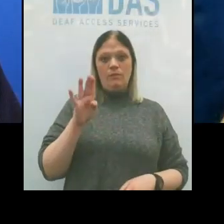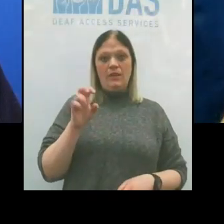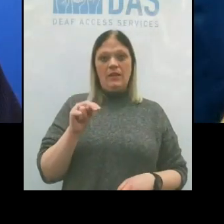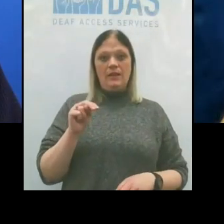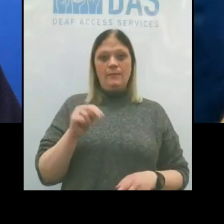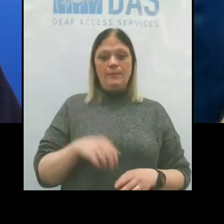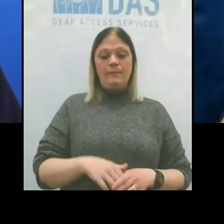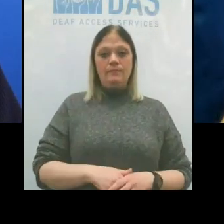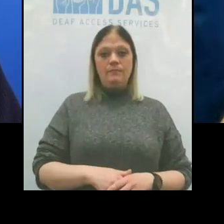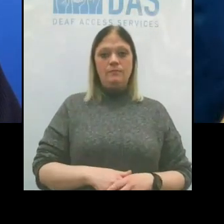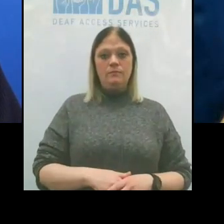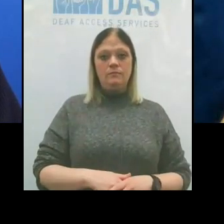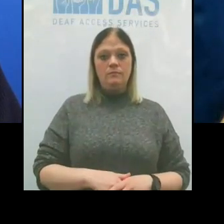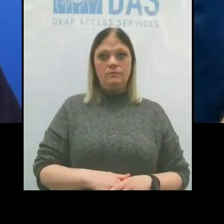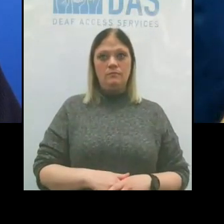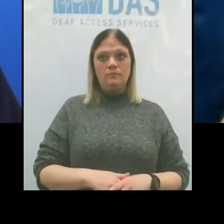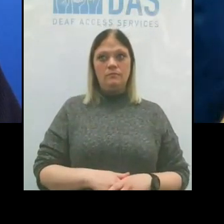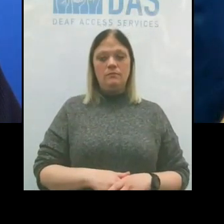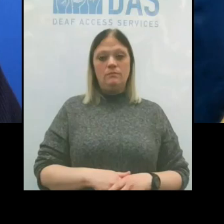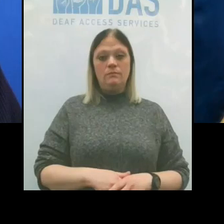WBEN, Mike Baggerman, any other questions?